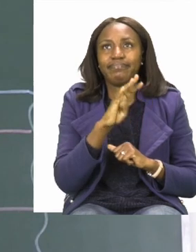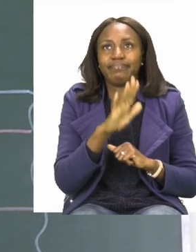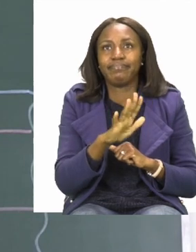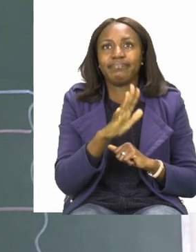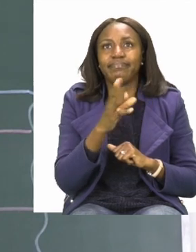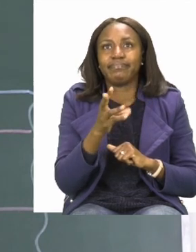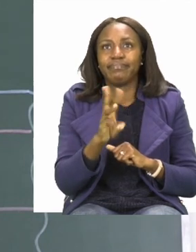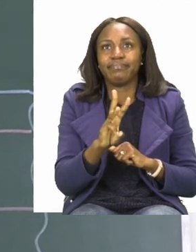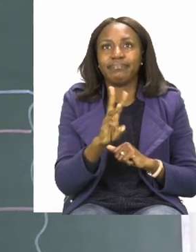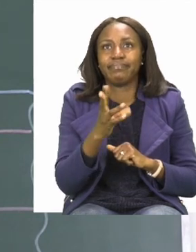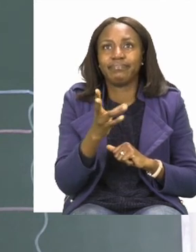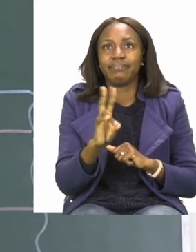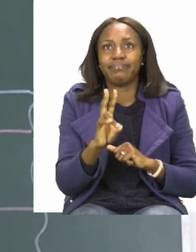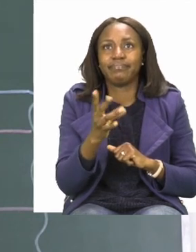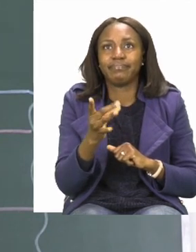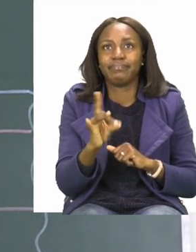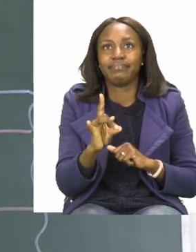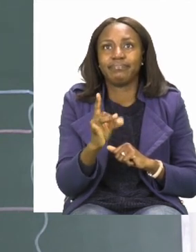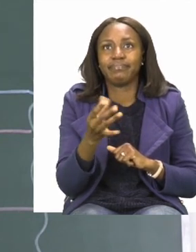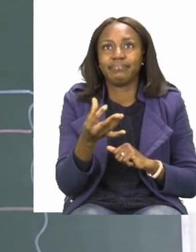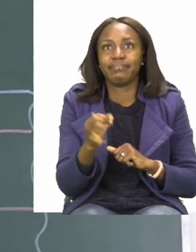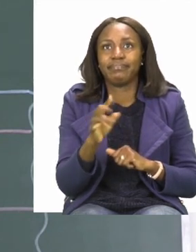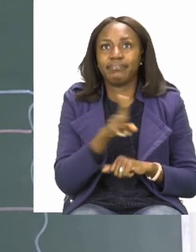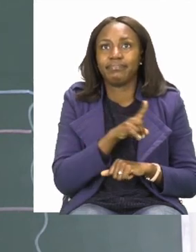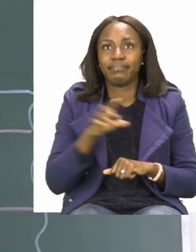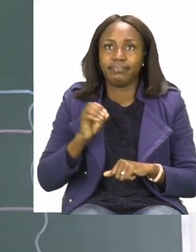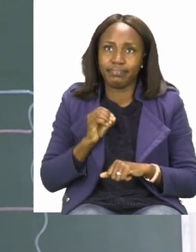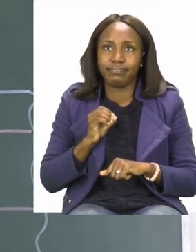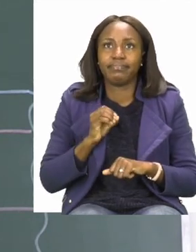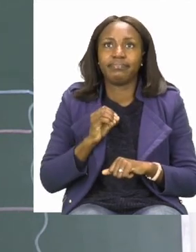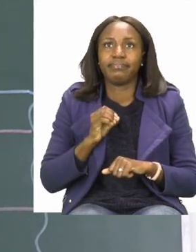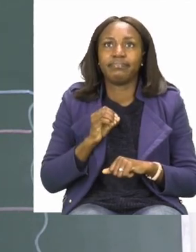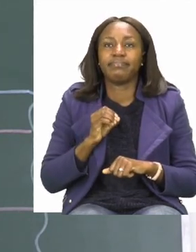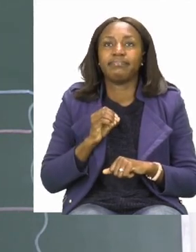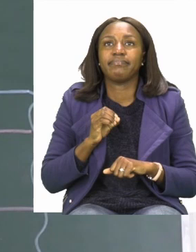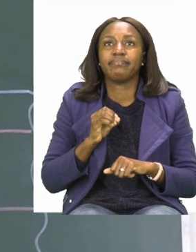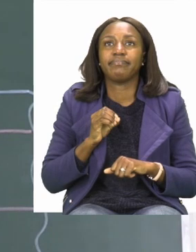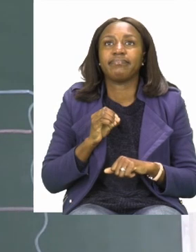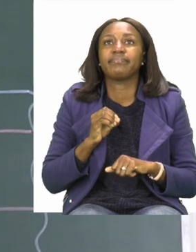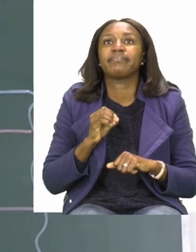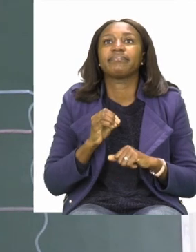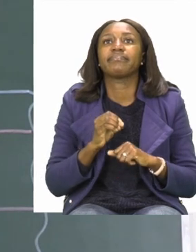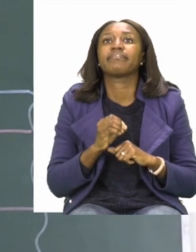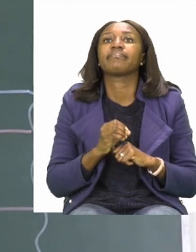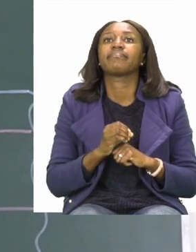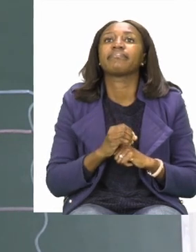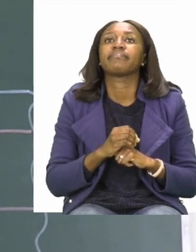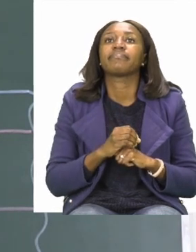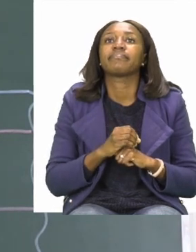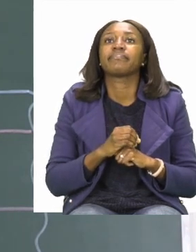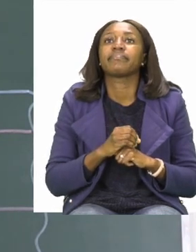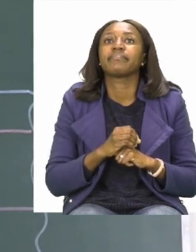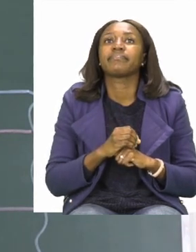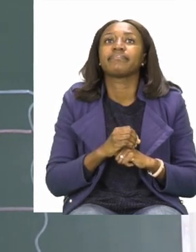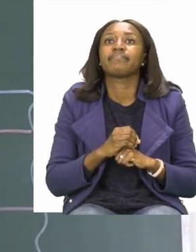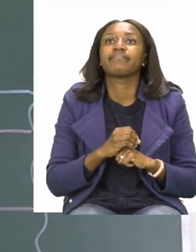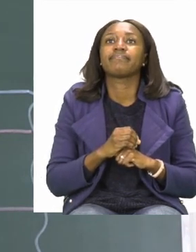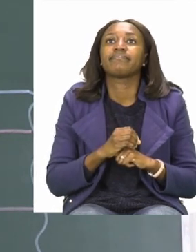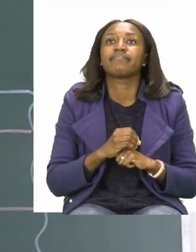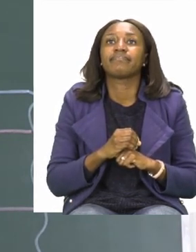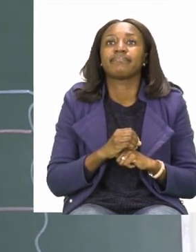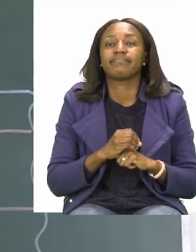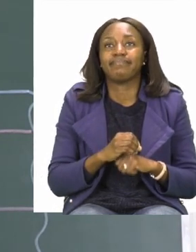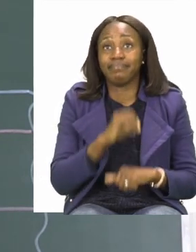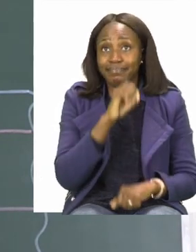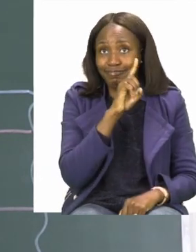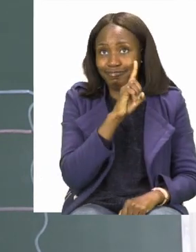4, 5, 6, 7, 8, 9, 10. So this one has 10. Then